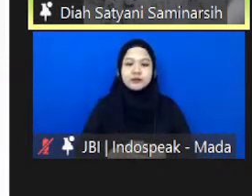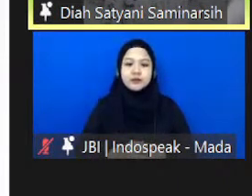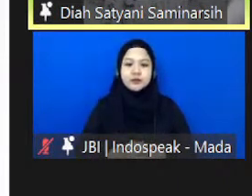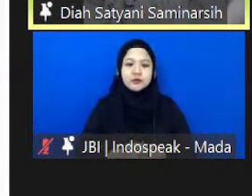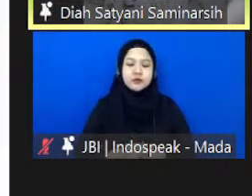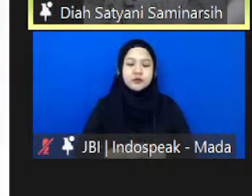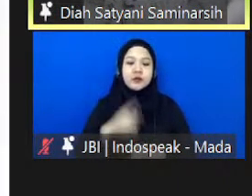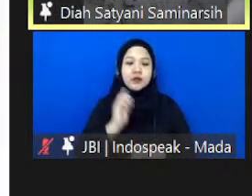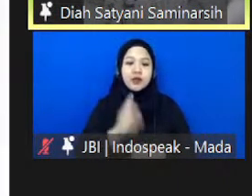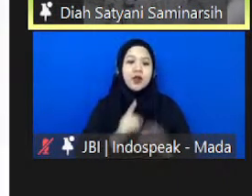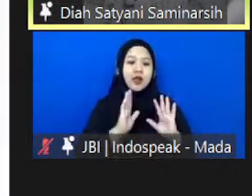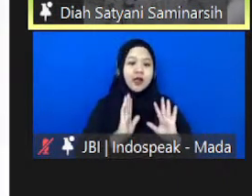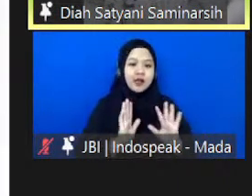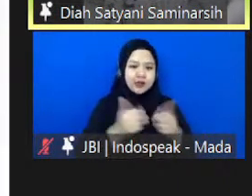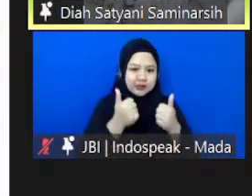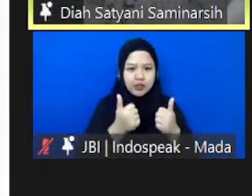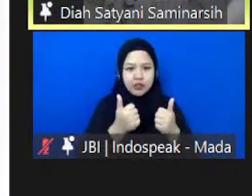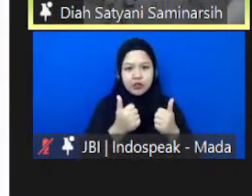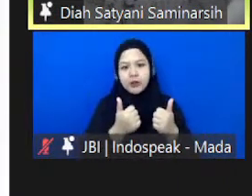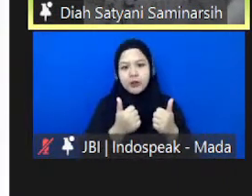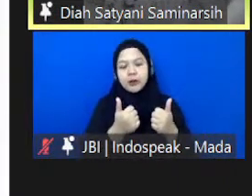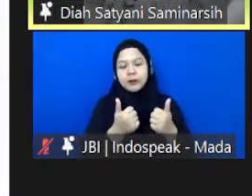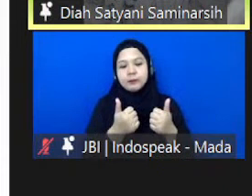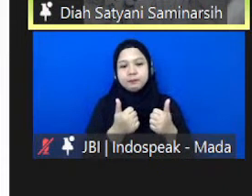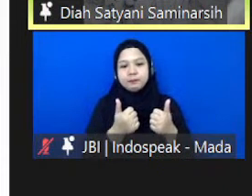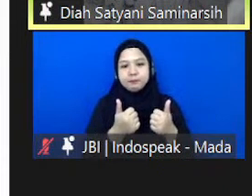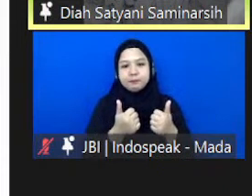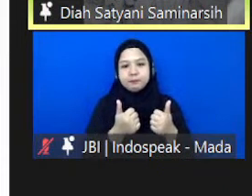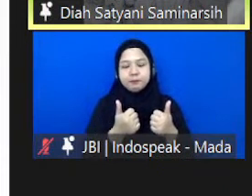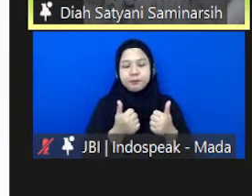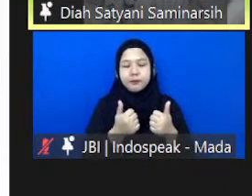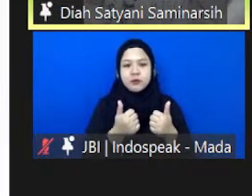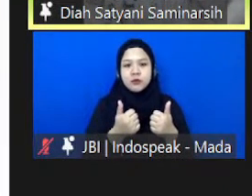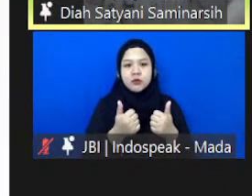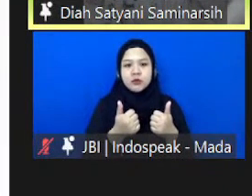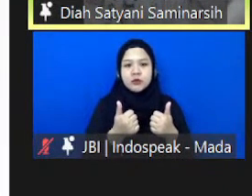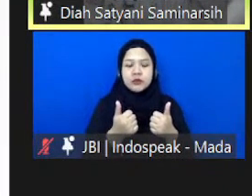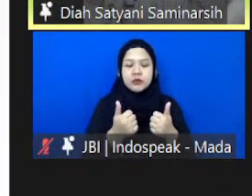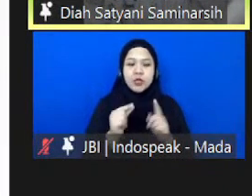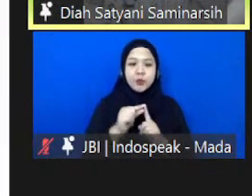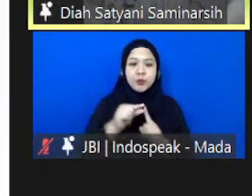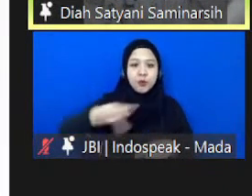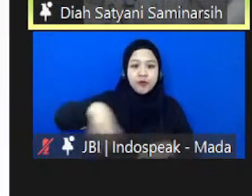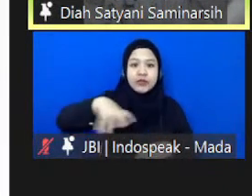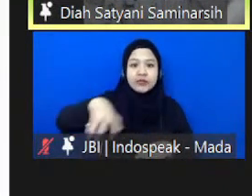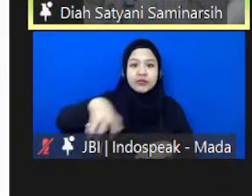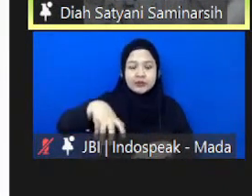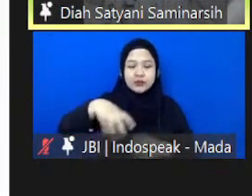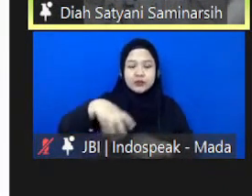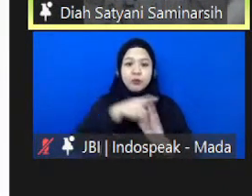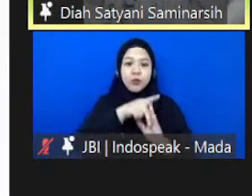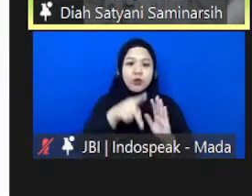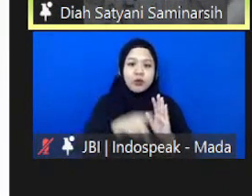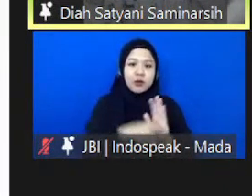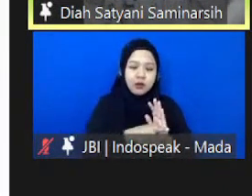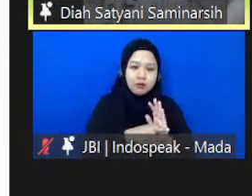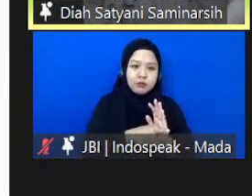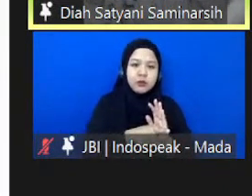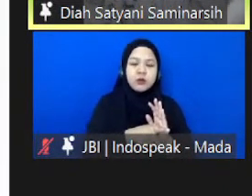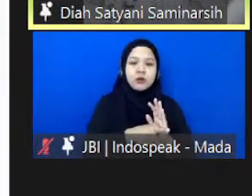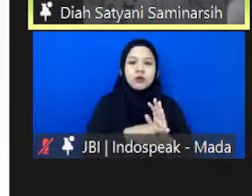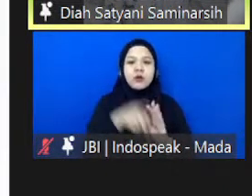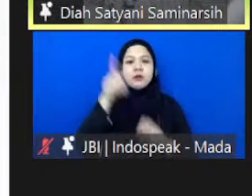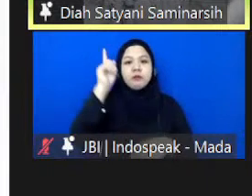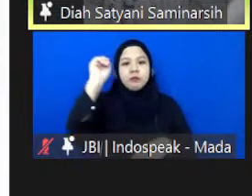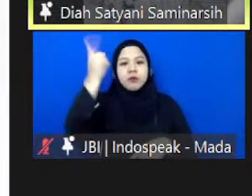then upscaled into provincial level program of the provincial government of